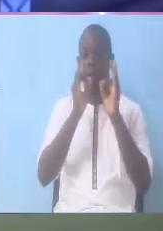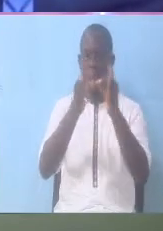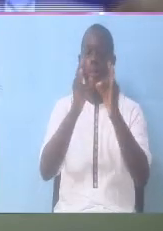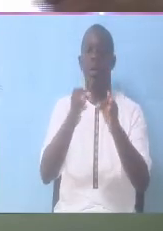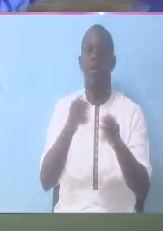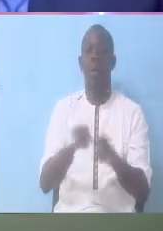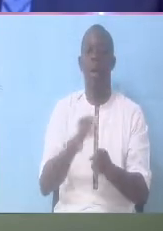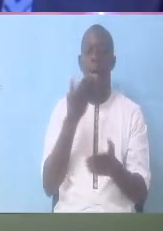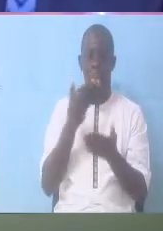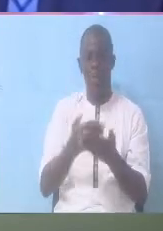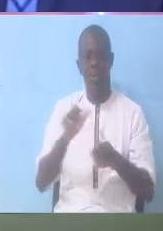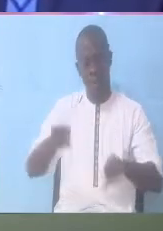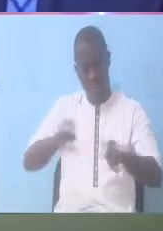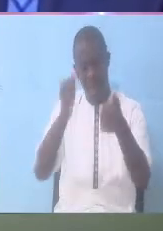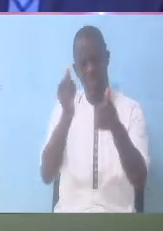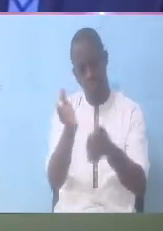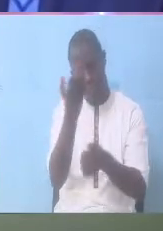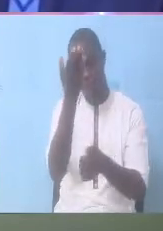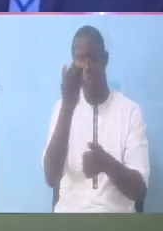Please go ahead.